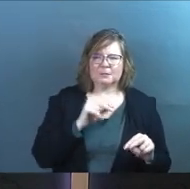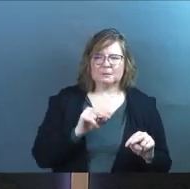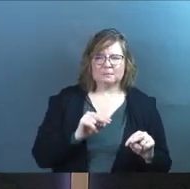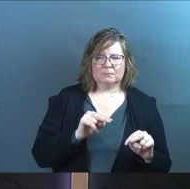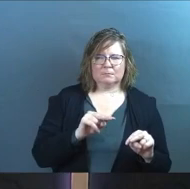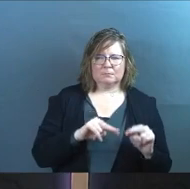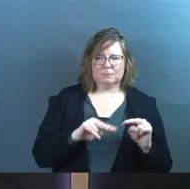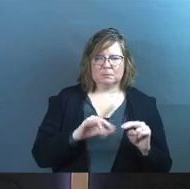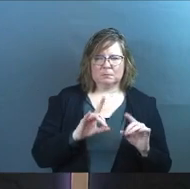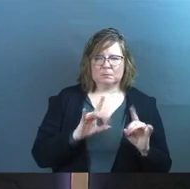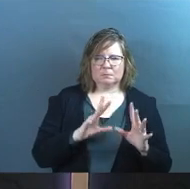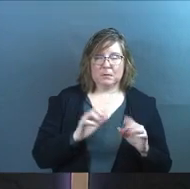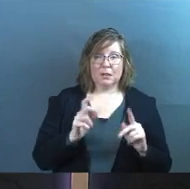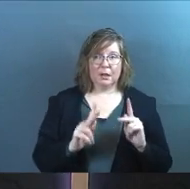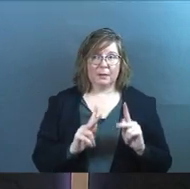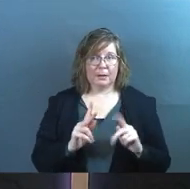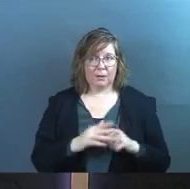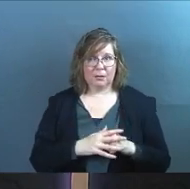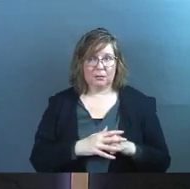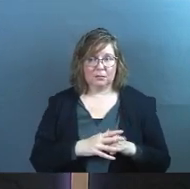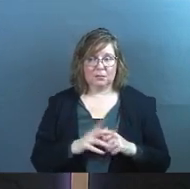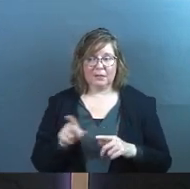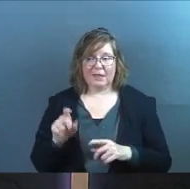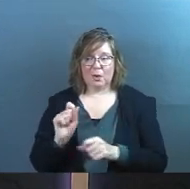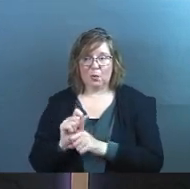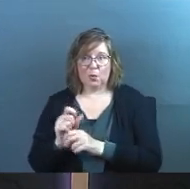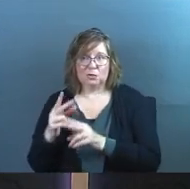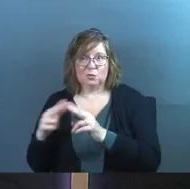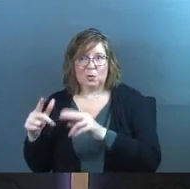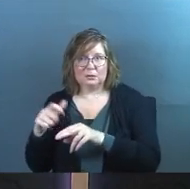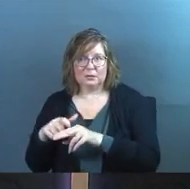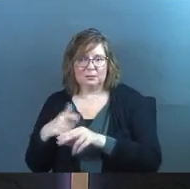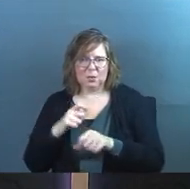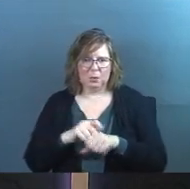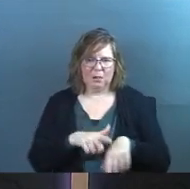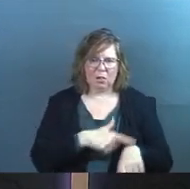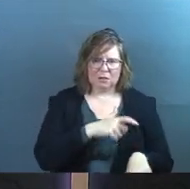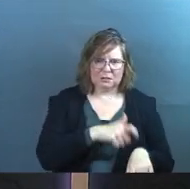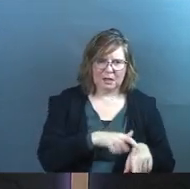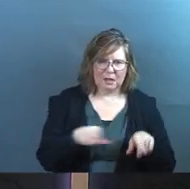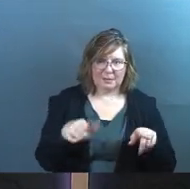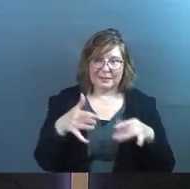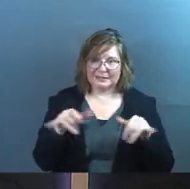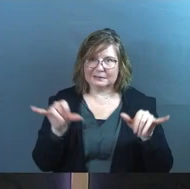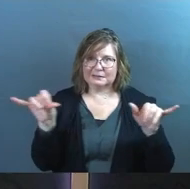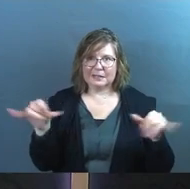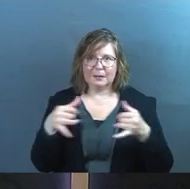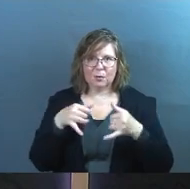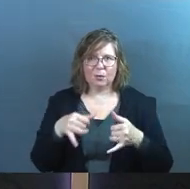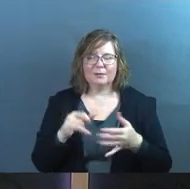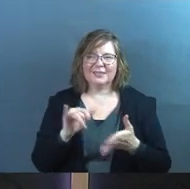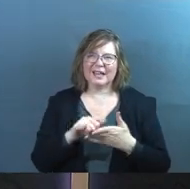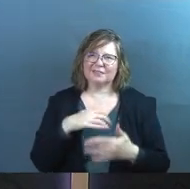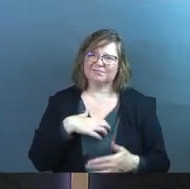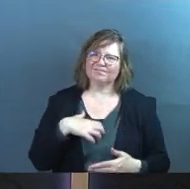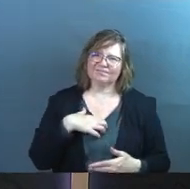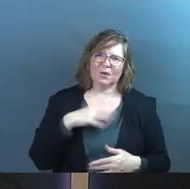jealous that these other people only had to work for so long and still got the reward. That's rotten